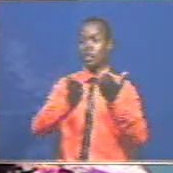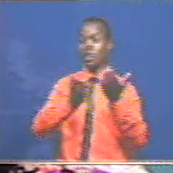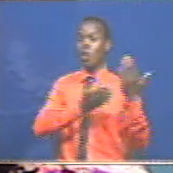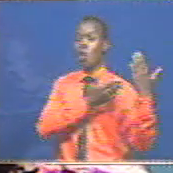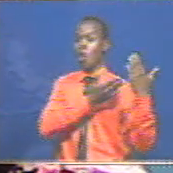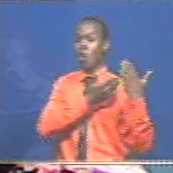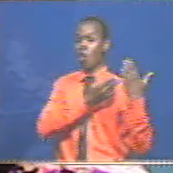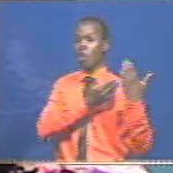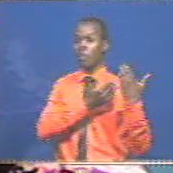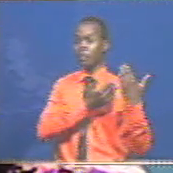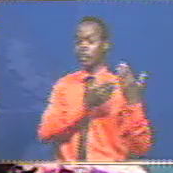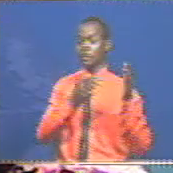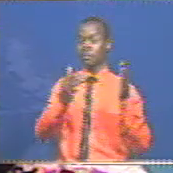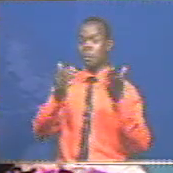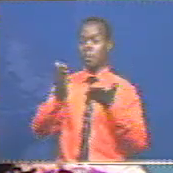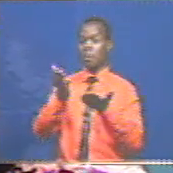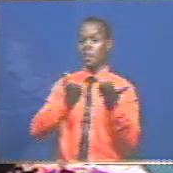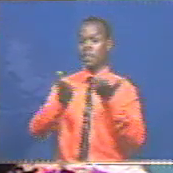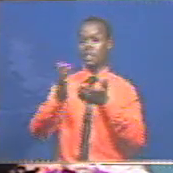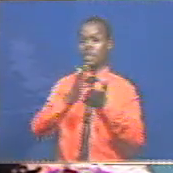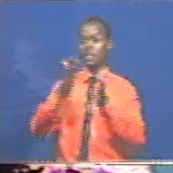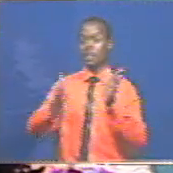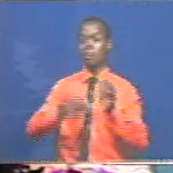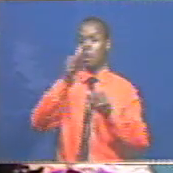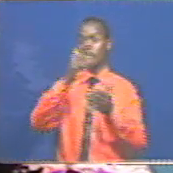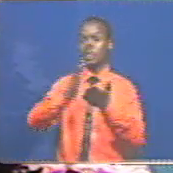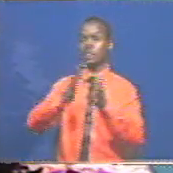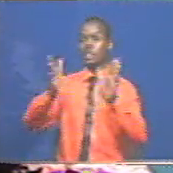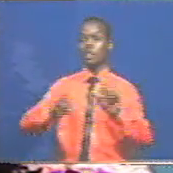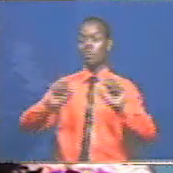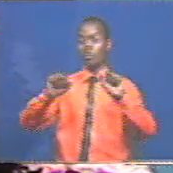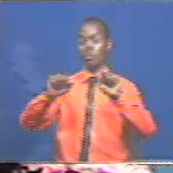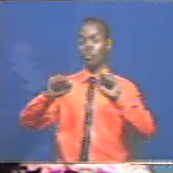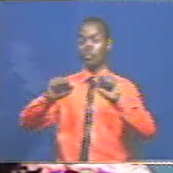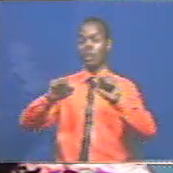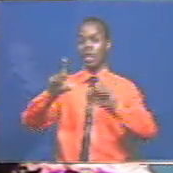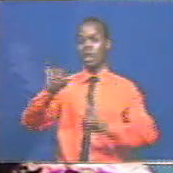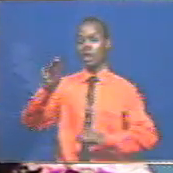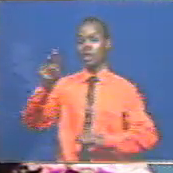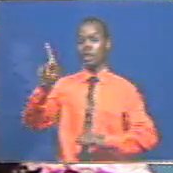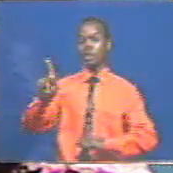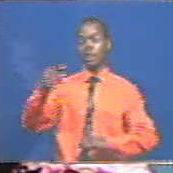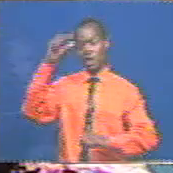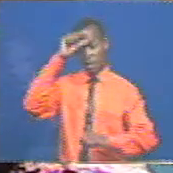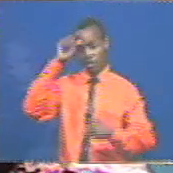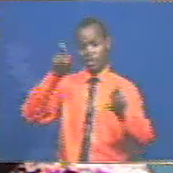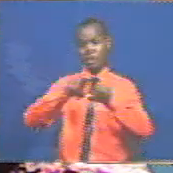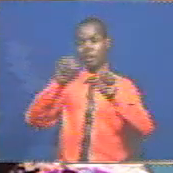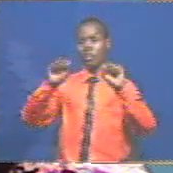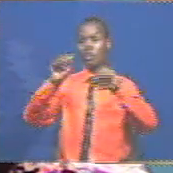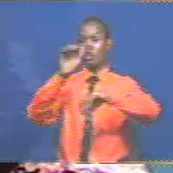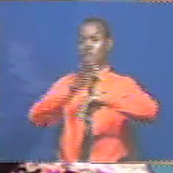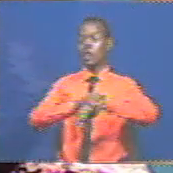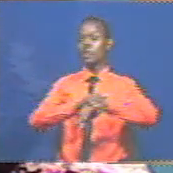the business sector private sector will link to the government and in fine hopefully they can get a certain